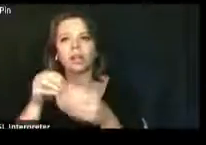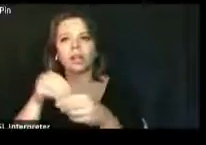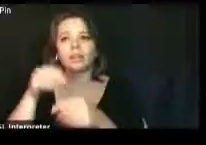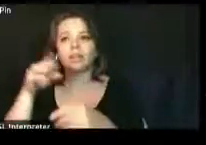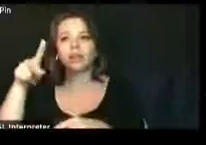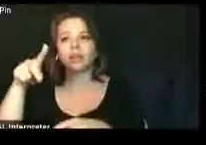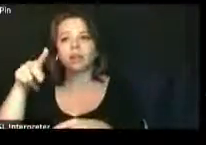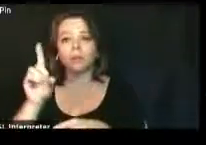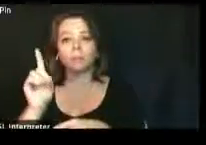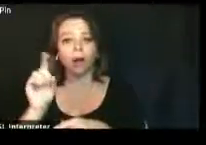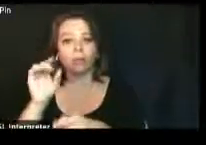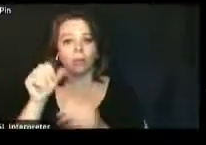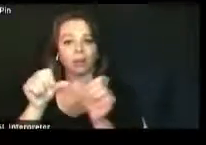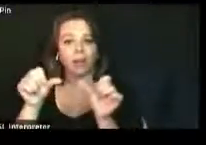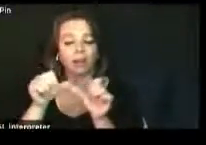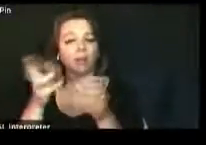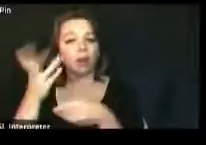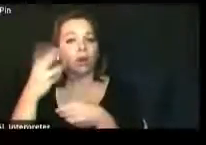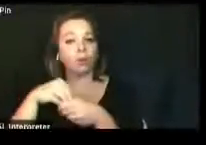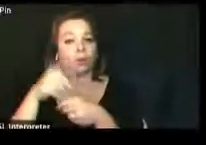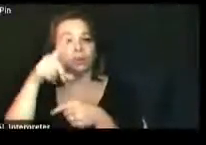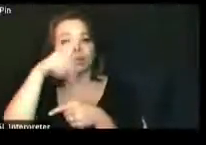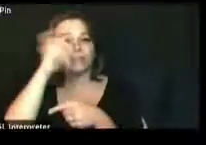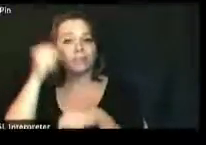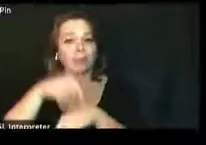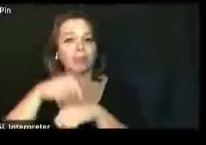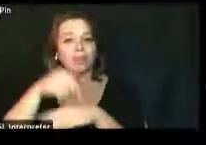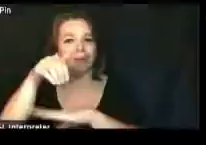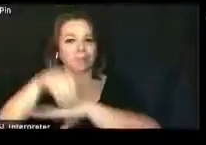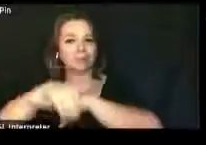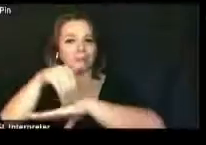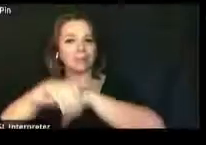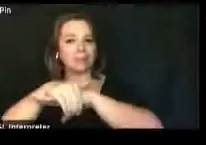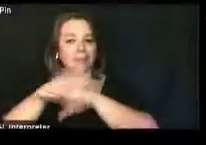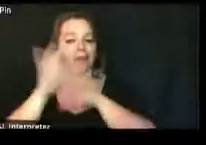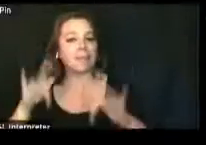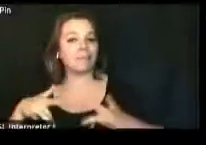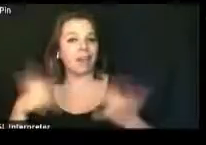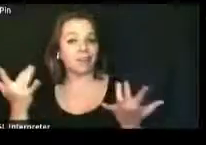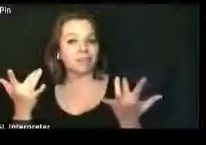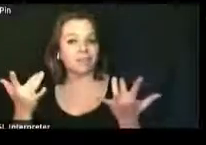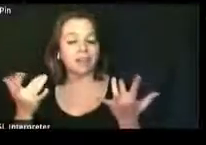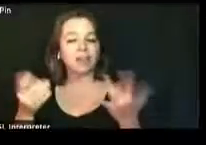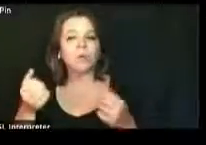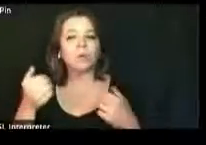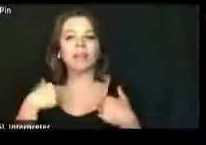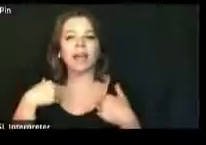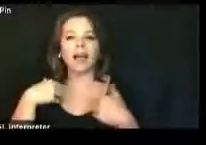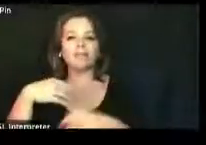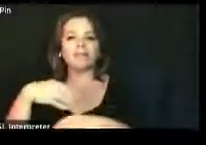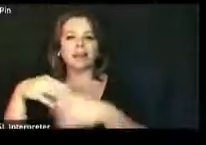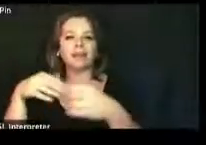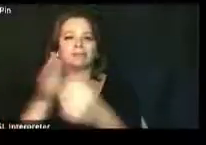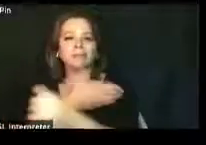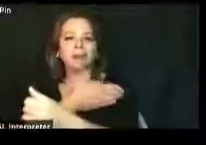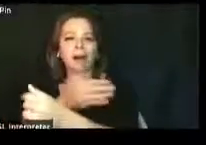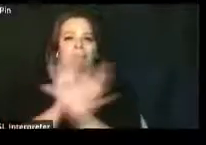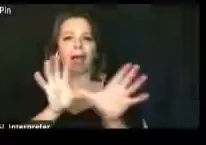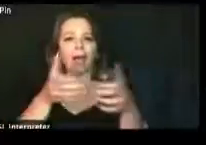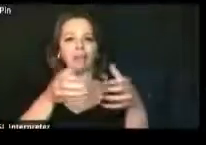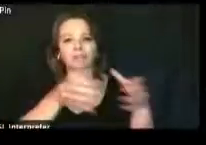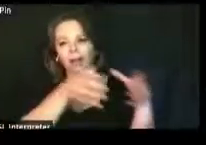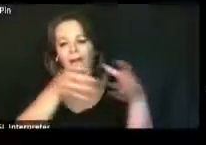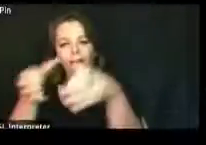include summertime night event where there's a band that comes, there's food, there's